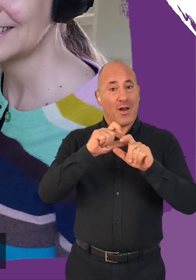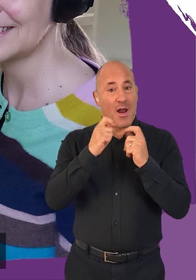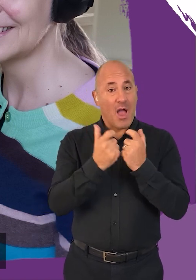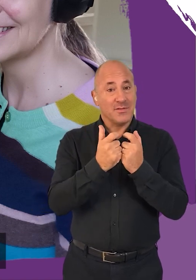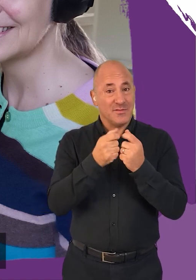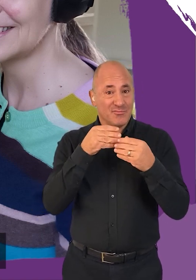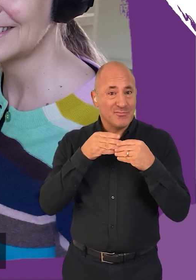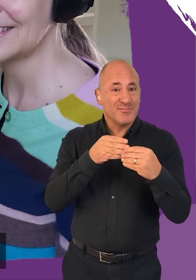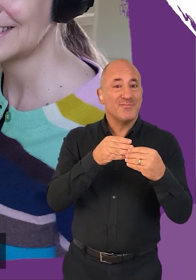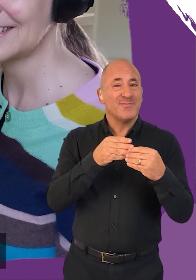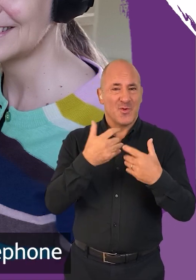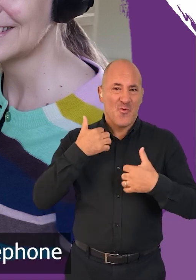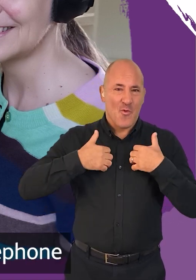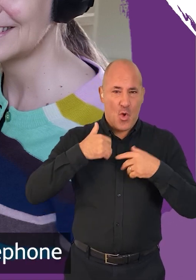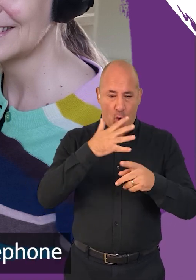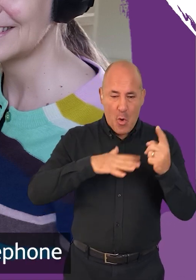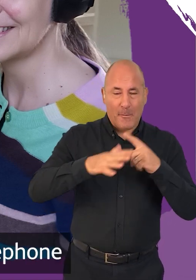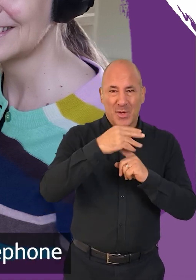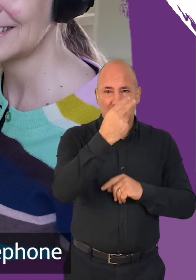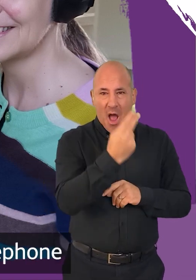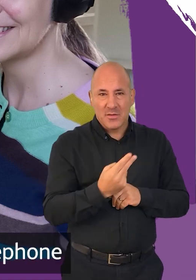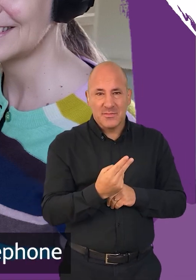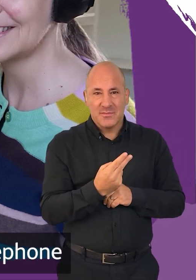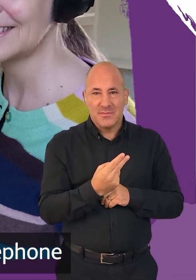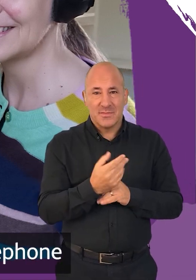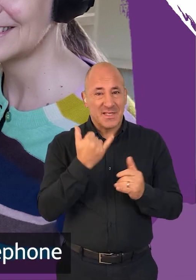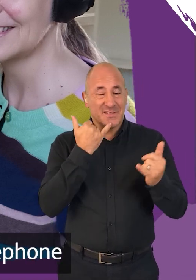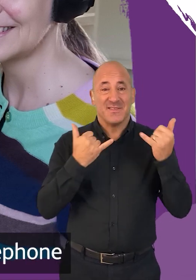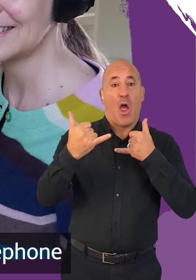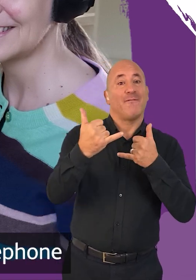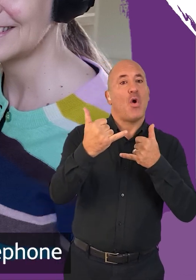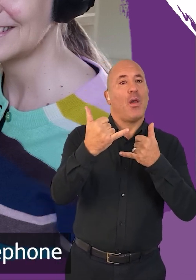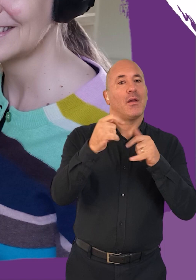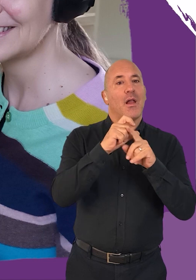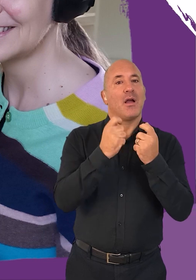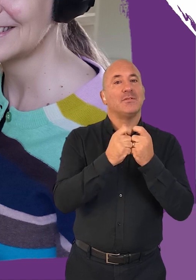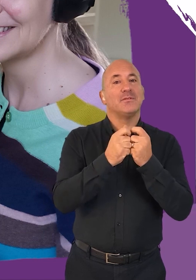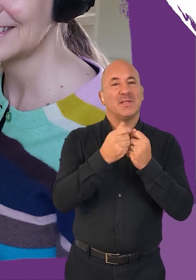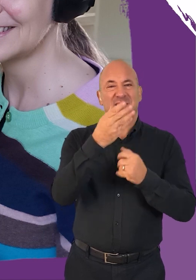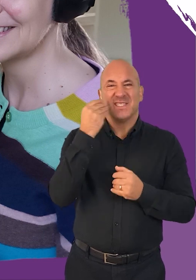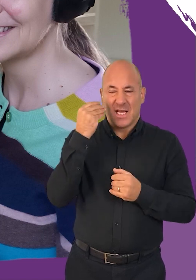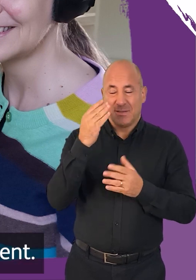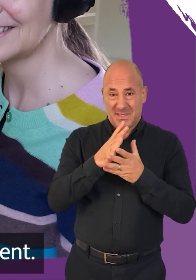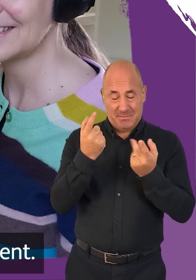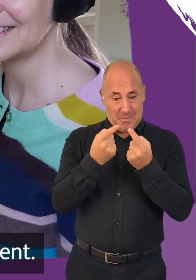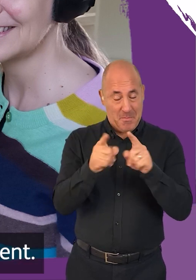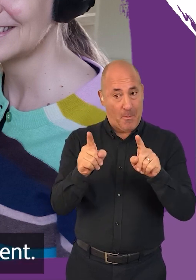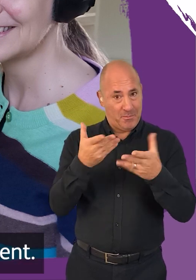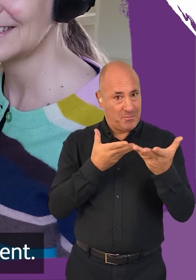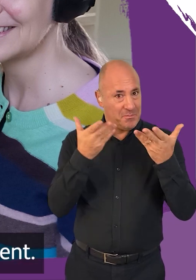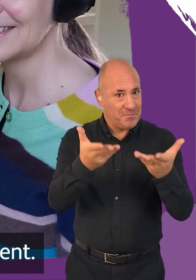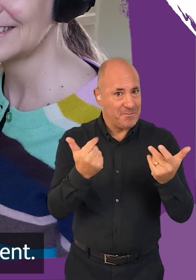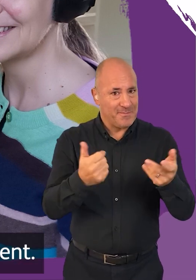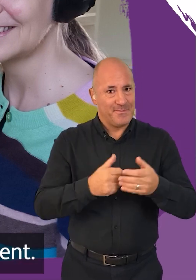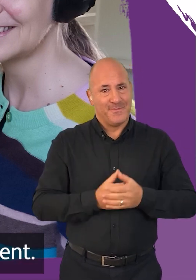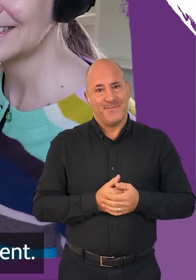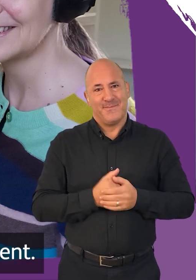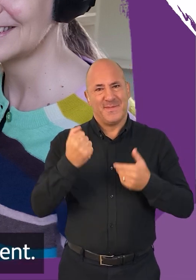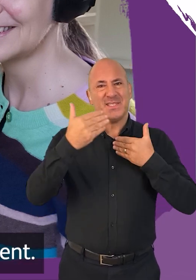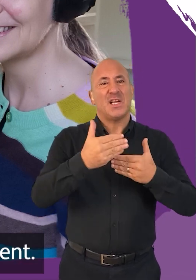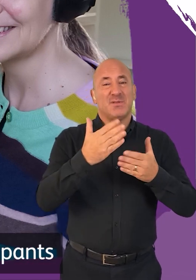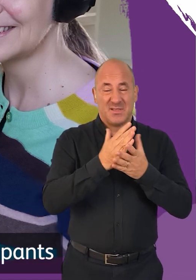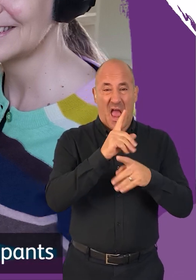to lead her own classes using a passion for community arts, a telephone class for Sense that offers something completely